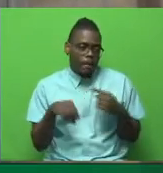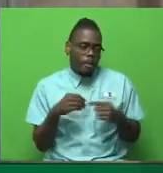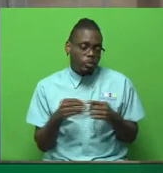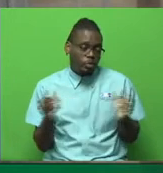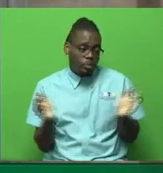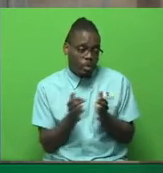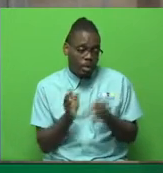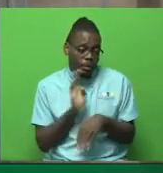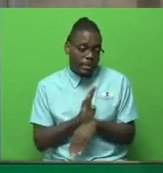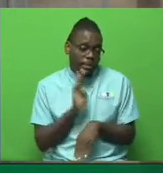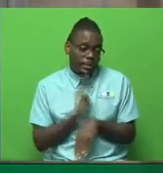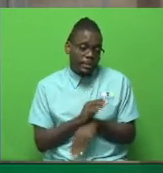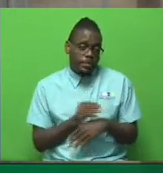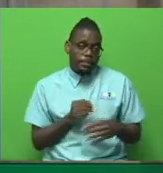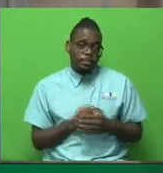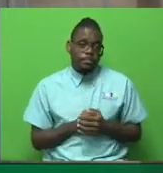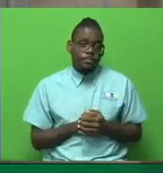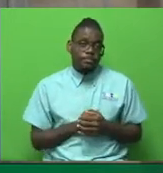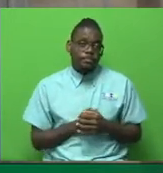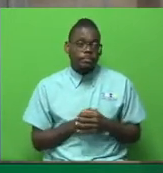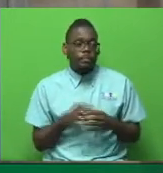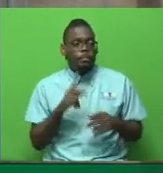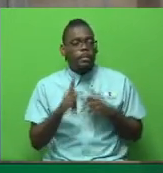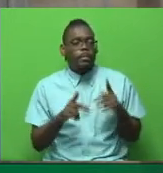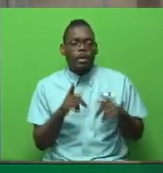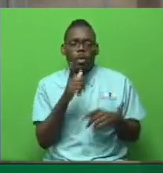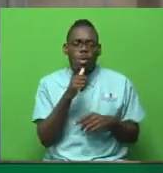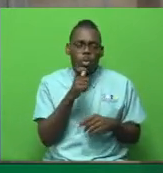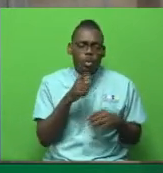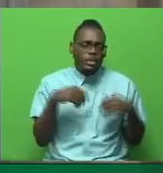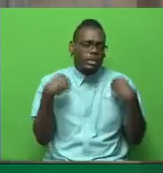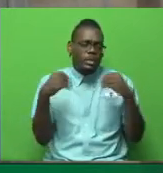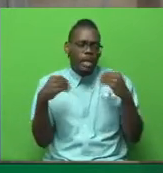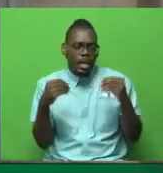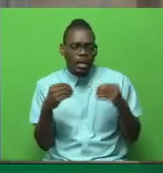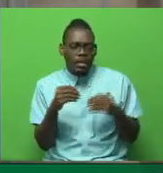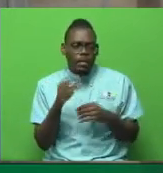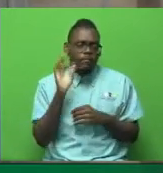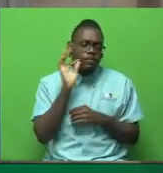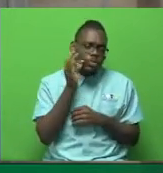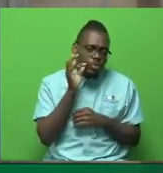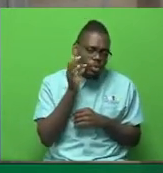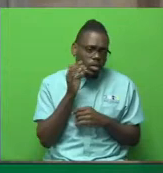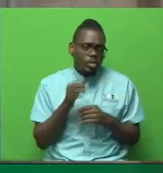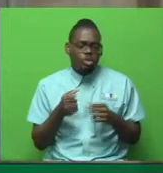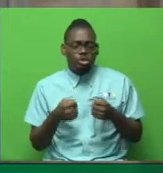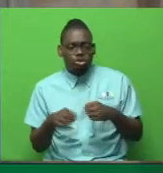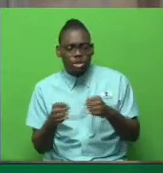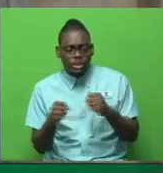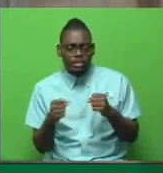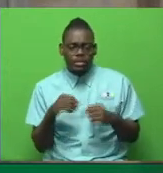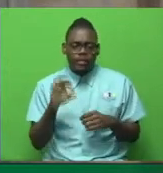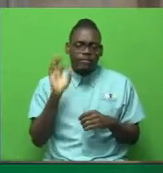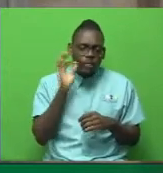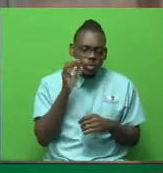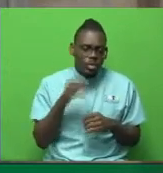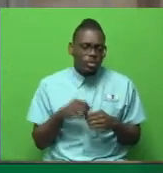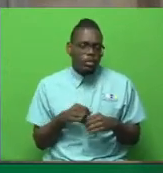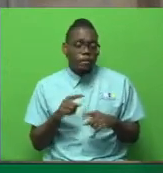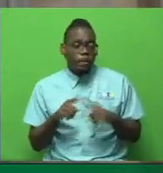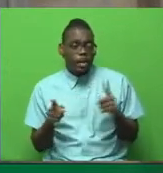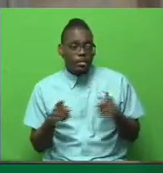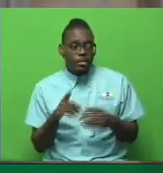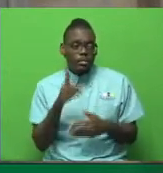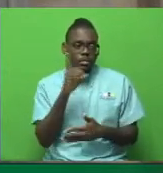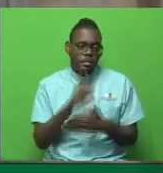the small street food vendor was banned because persons would stand in a line outside to purchase doubles